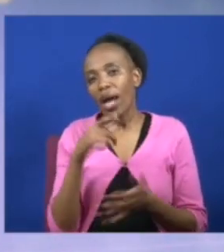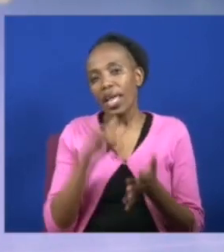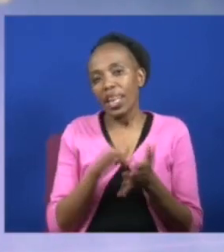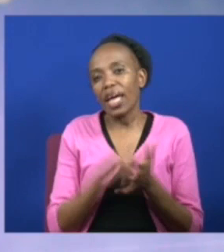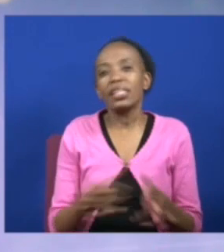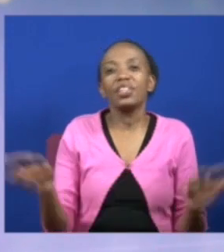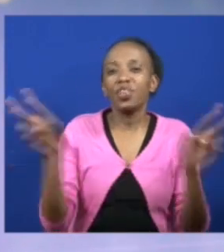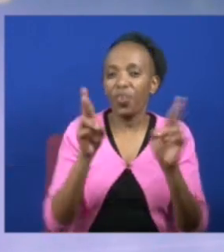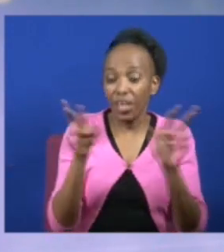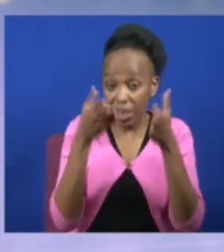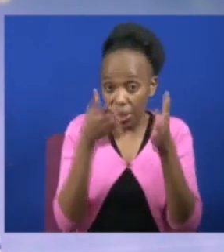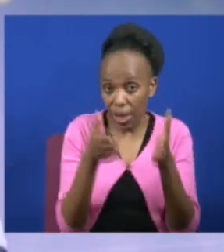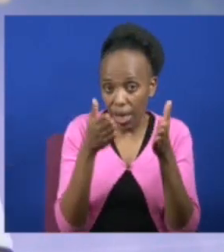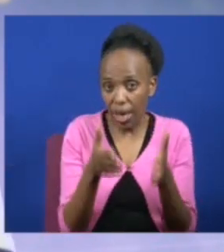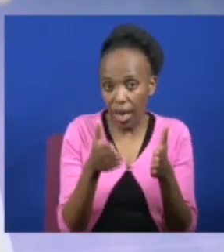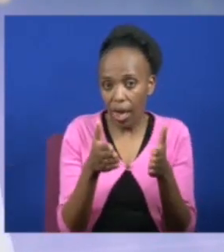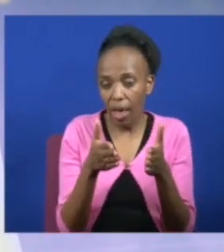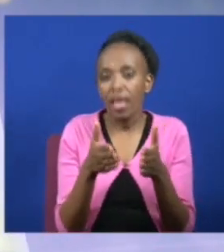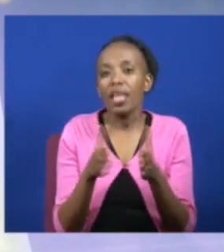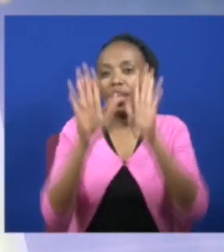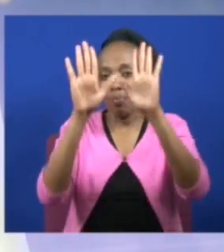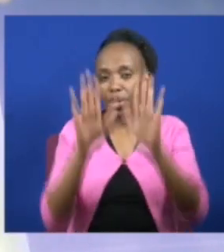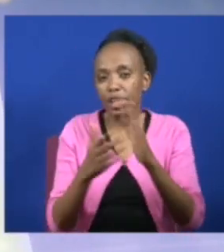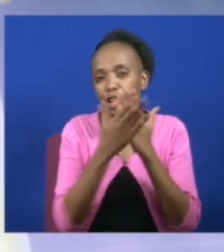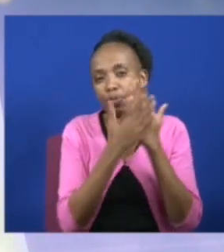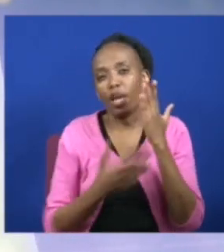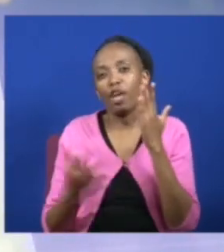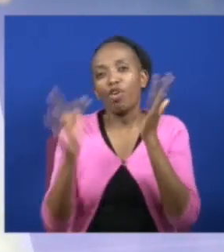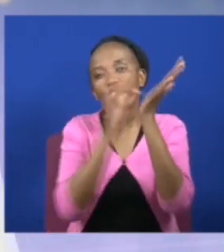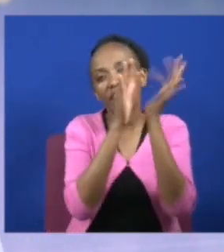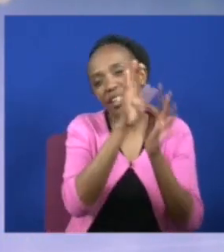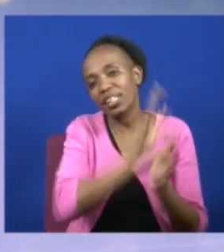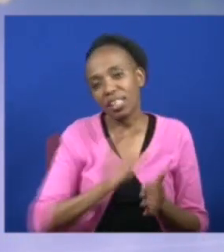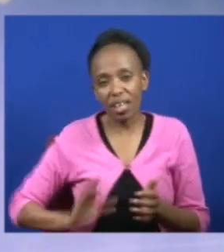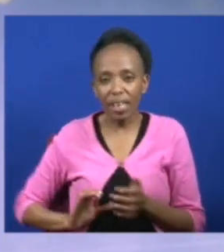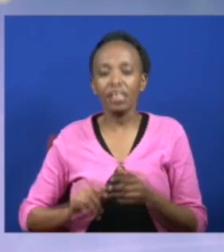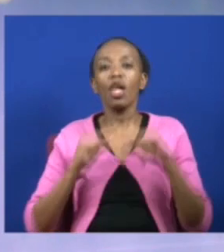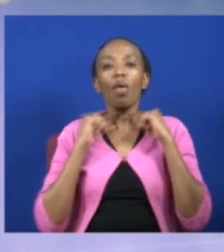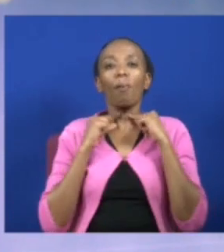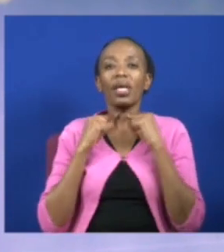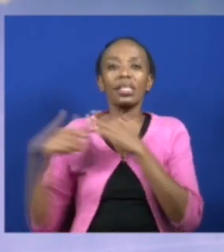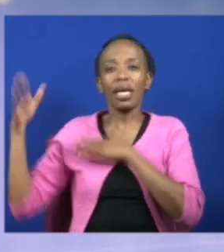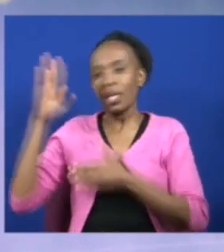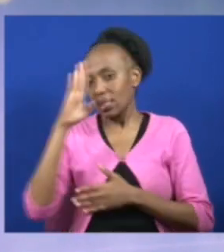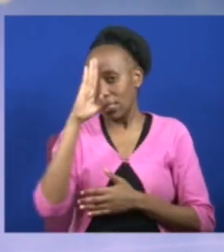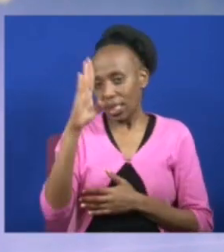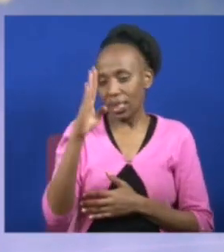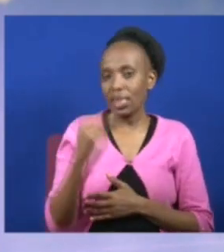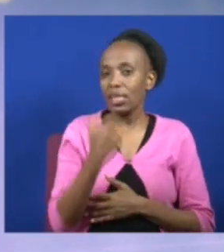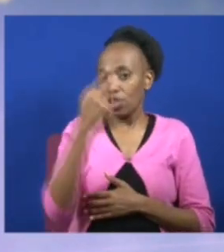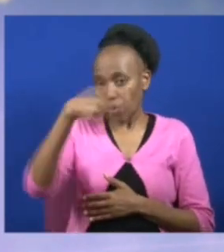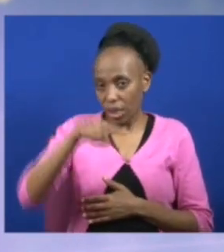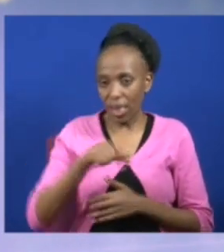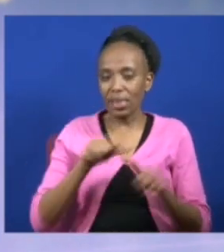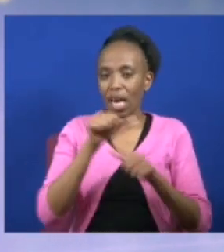is already available. The precious blood of Jesus Christ. Pastor Kutio last Sunday told